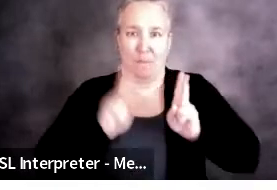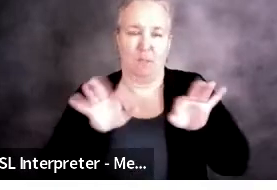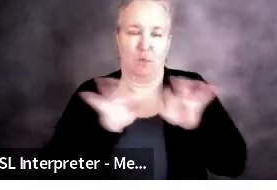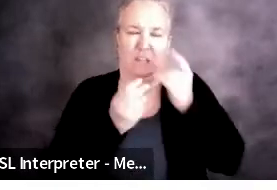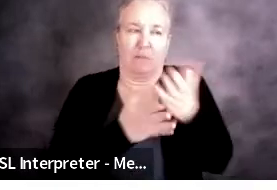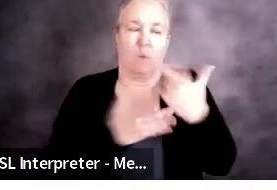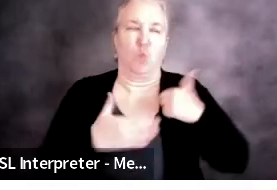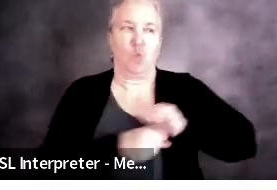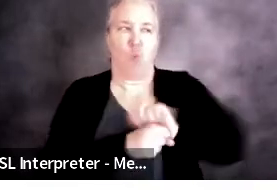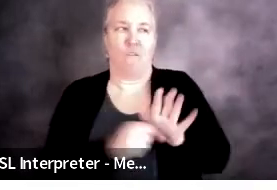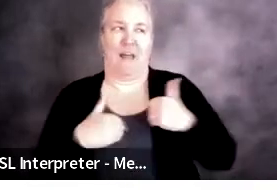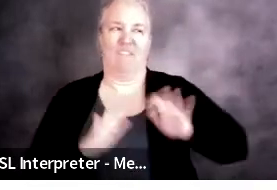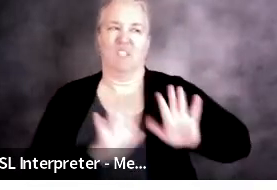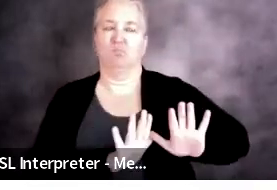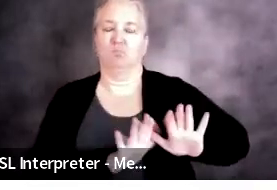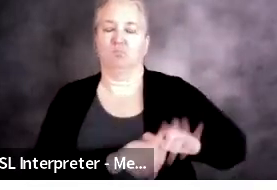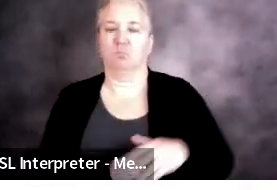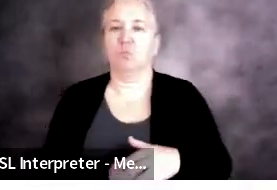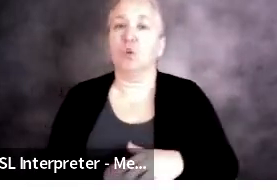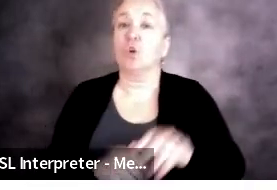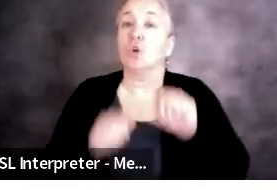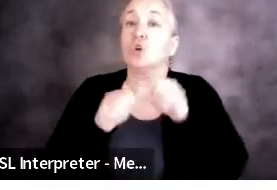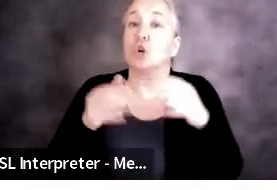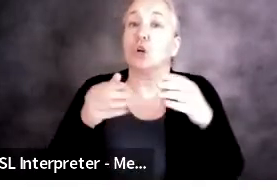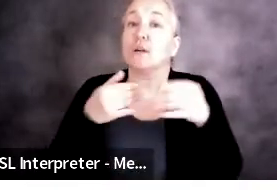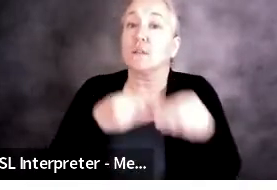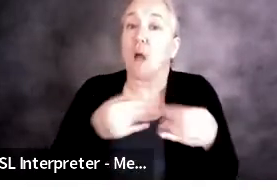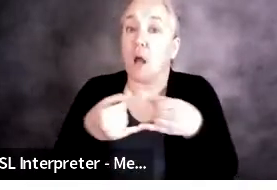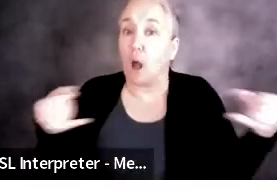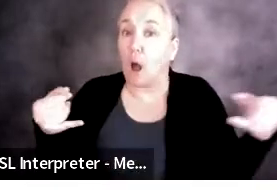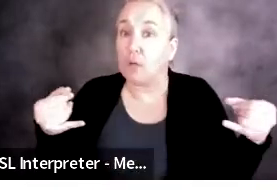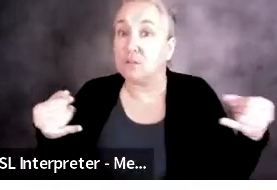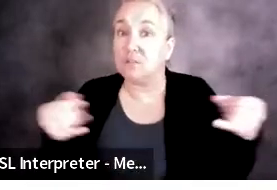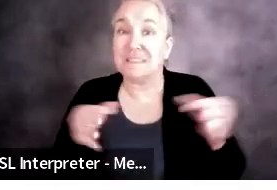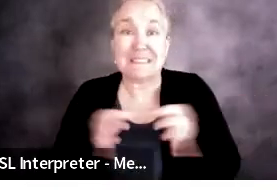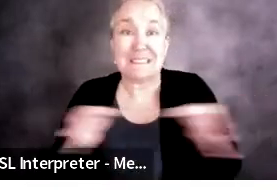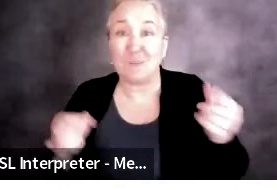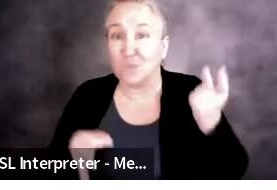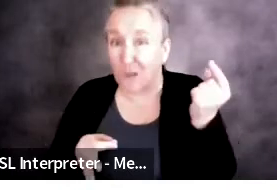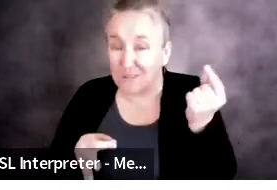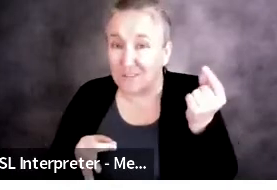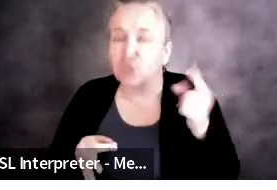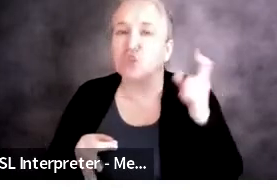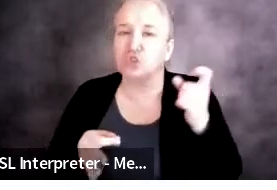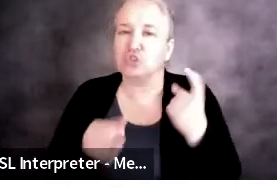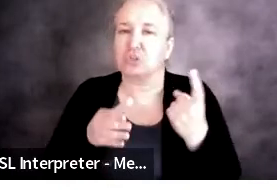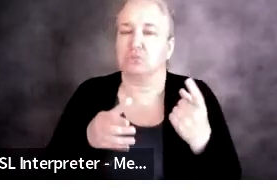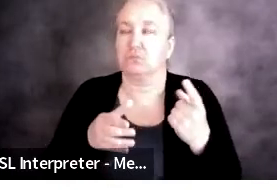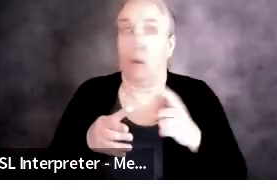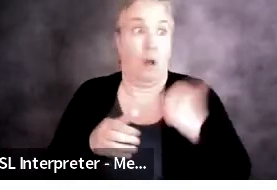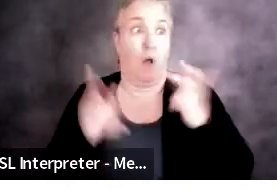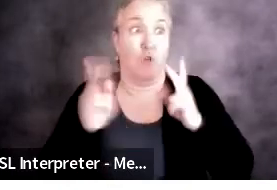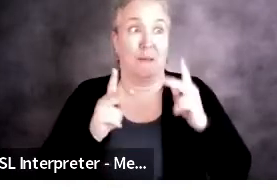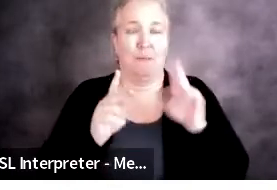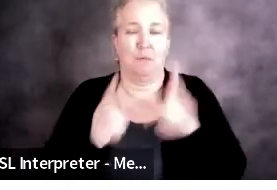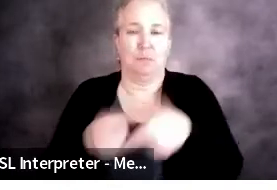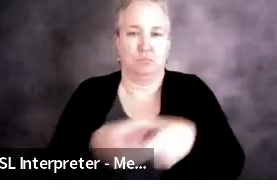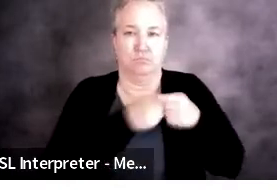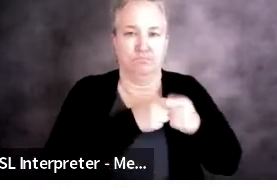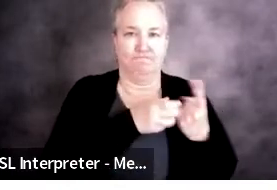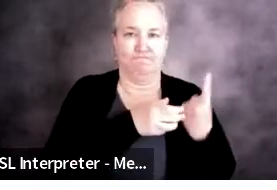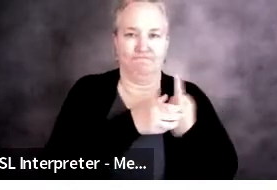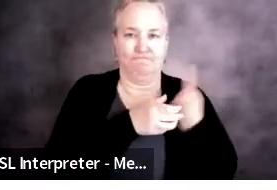Current guidance says that you should isolate from others for 5 days.